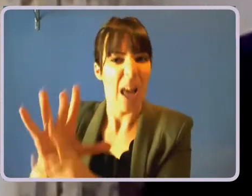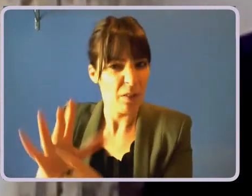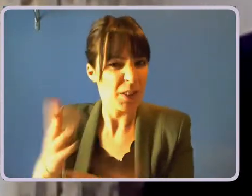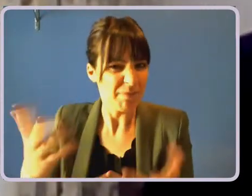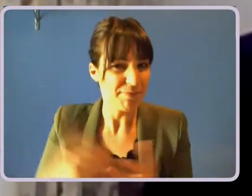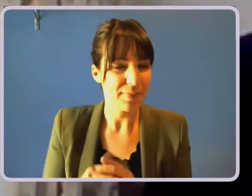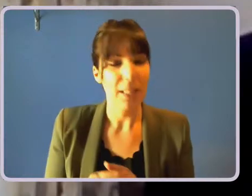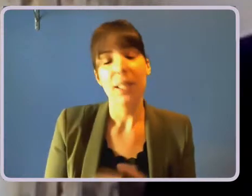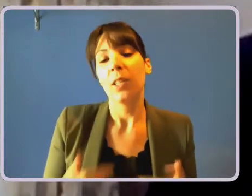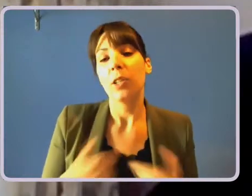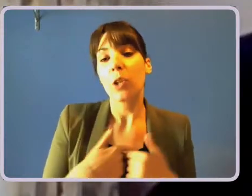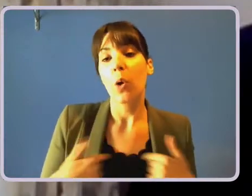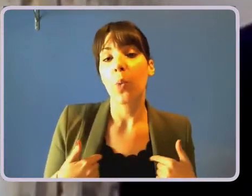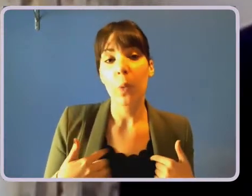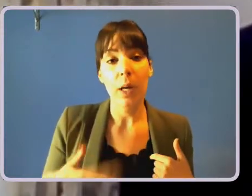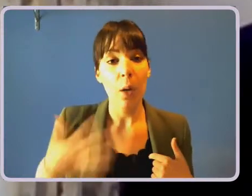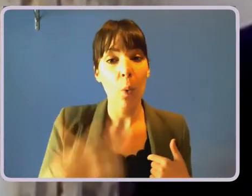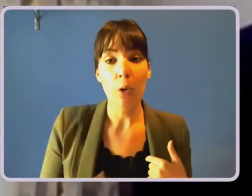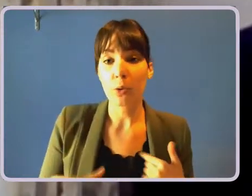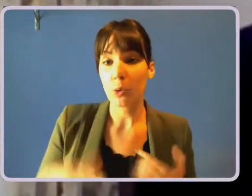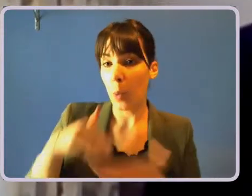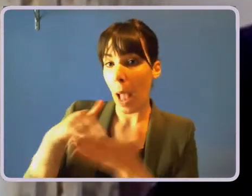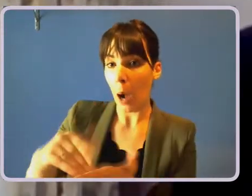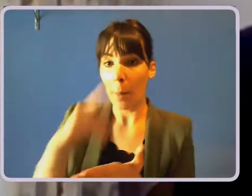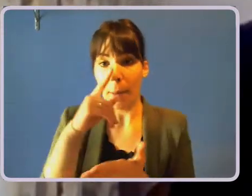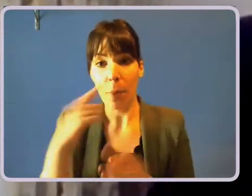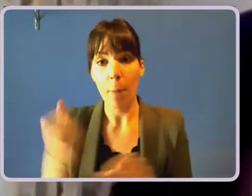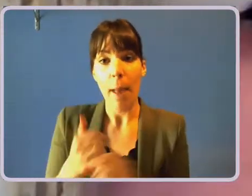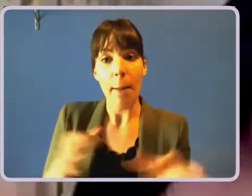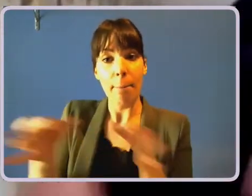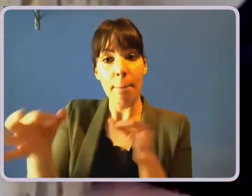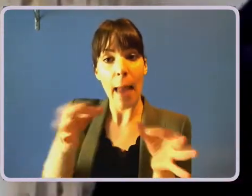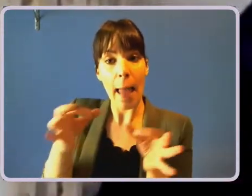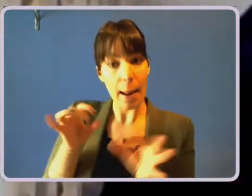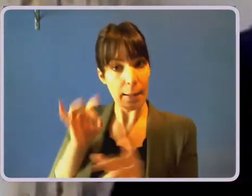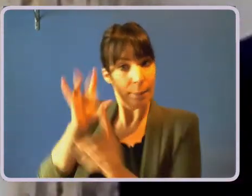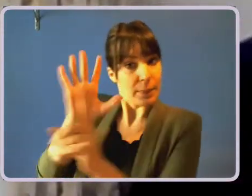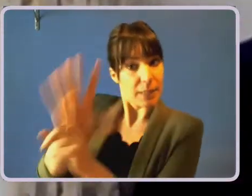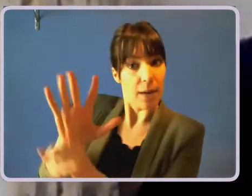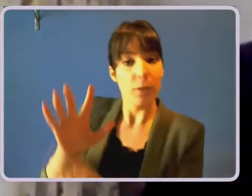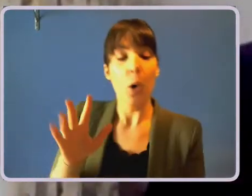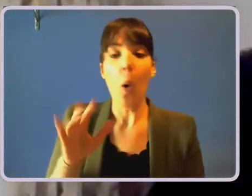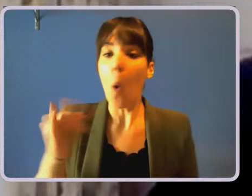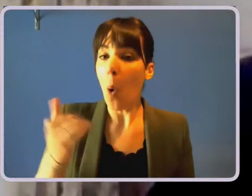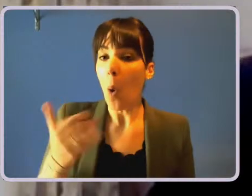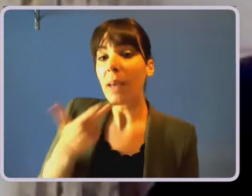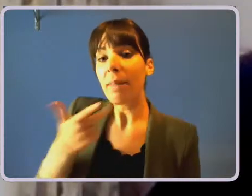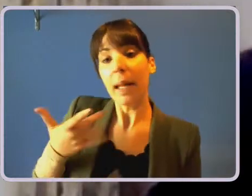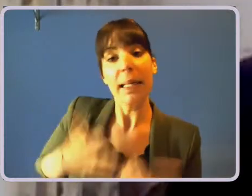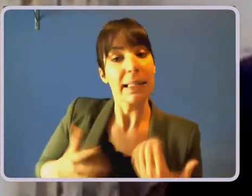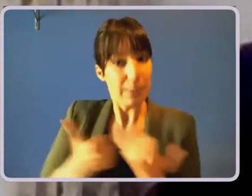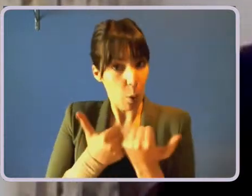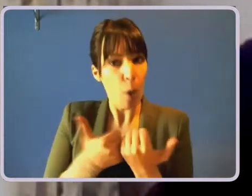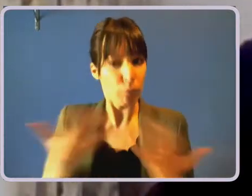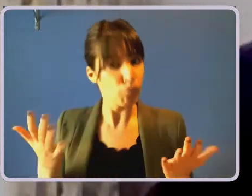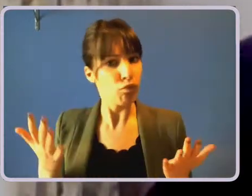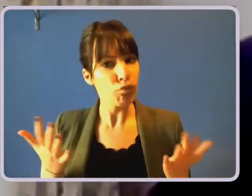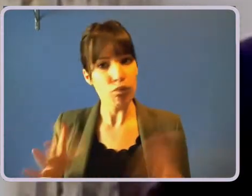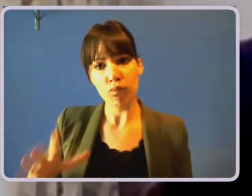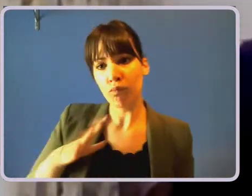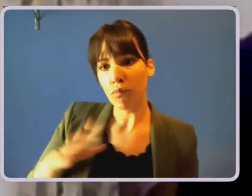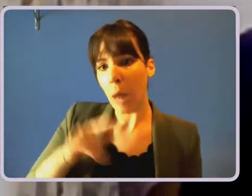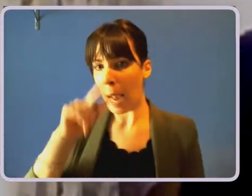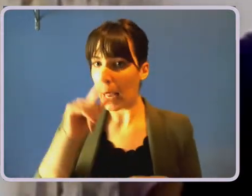do this, do a plan on their own accord, or who may need some support through their through carers or